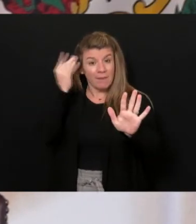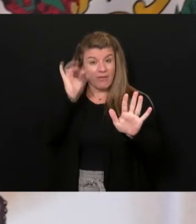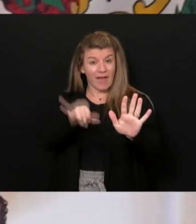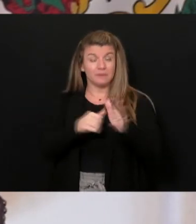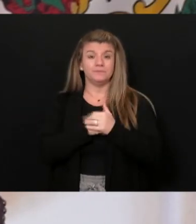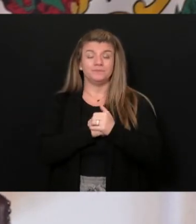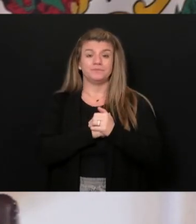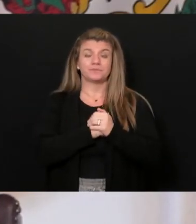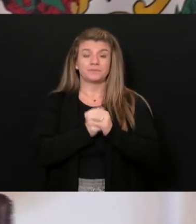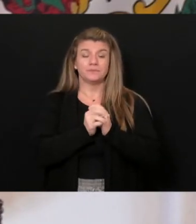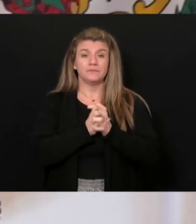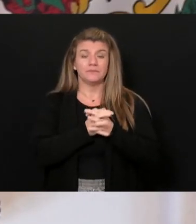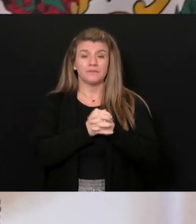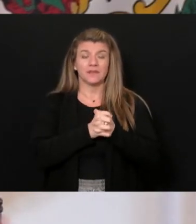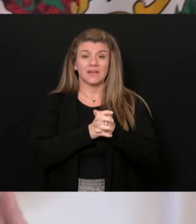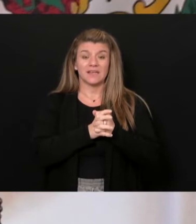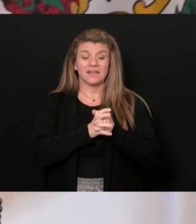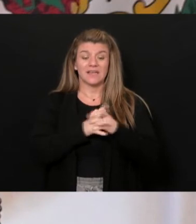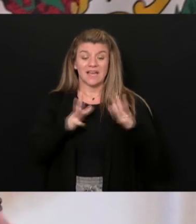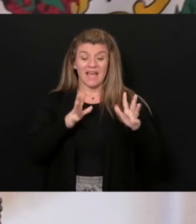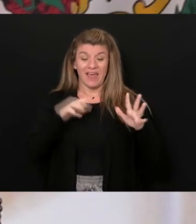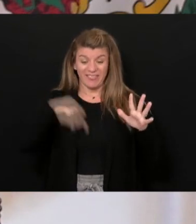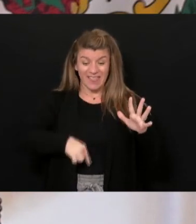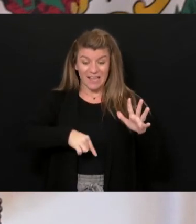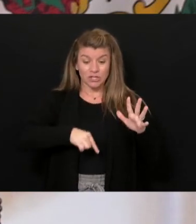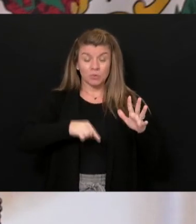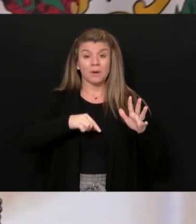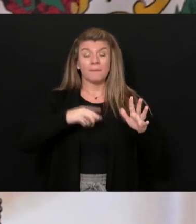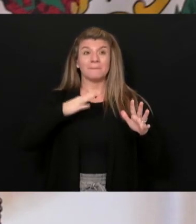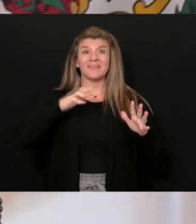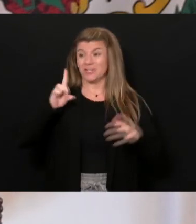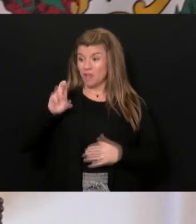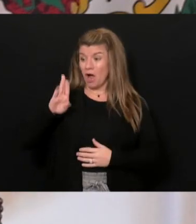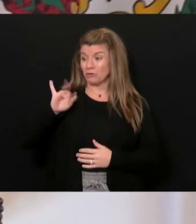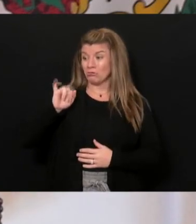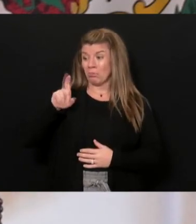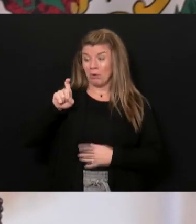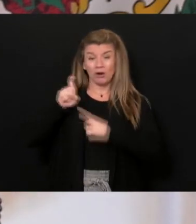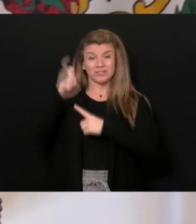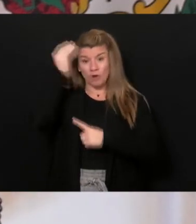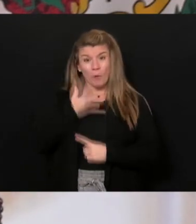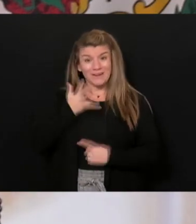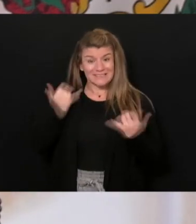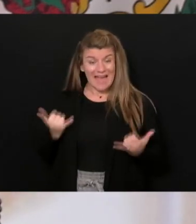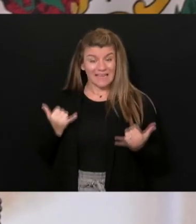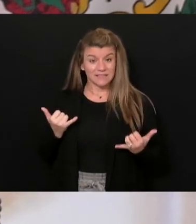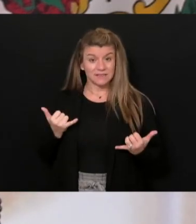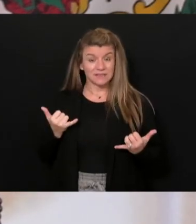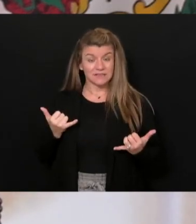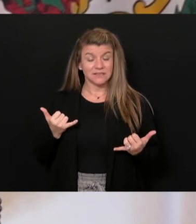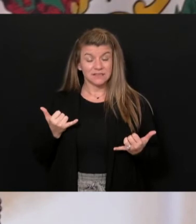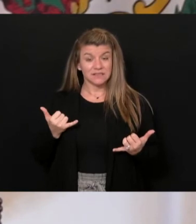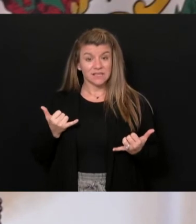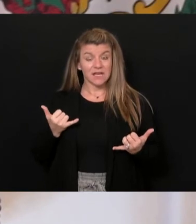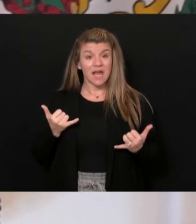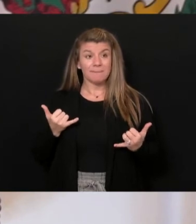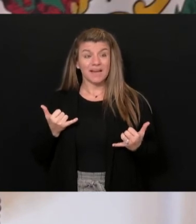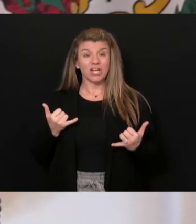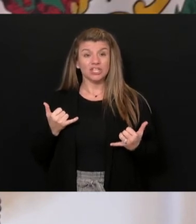about just this. And these were the words of Dr. Birx just a few seconds ago. But what